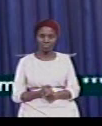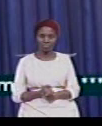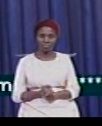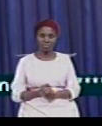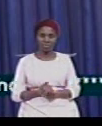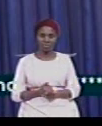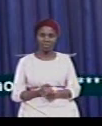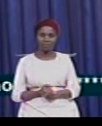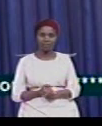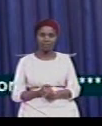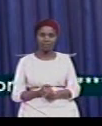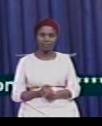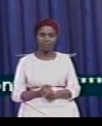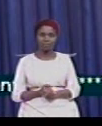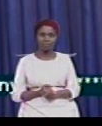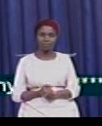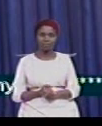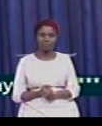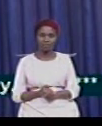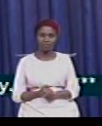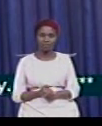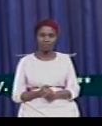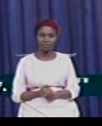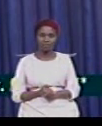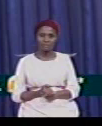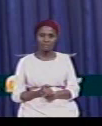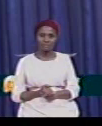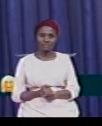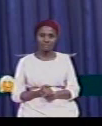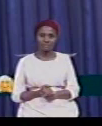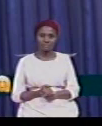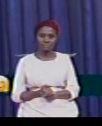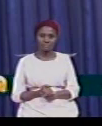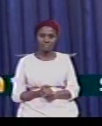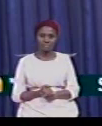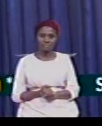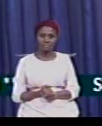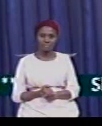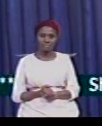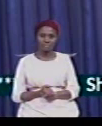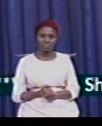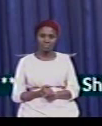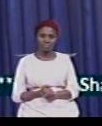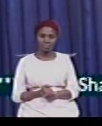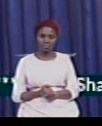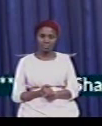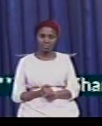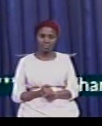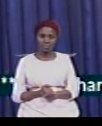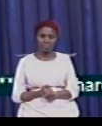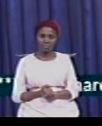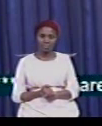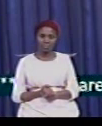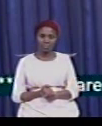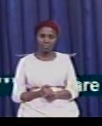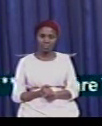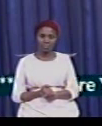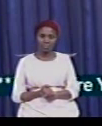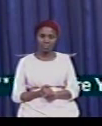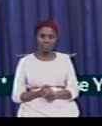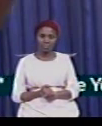compay boom. And it's Saturday. No, yeah, bye. No, message le kodo. No, me just amen, amen. And it's symptoms.